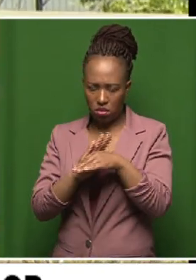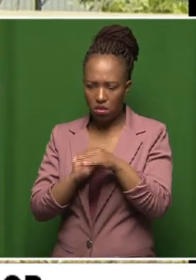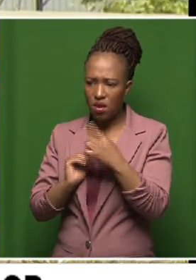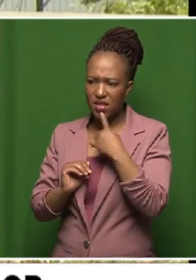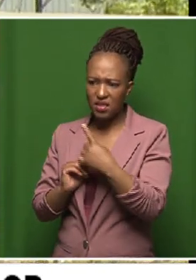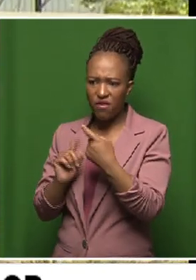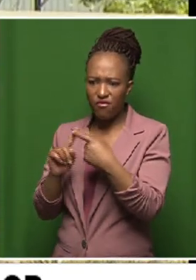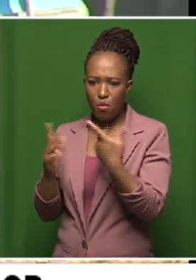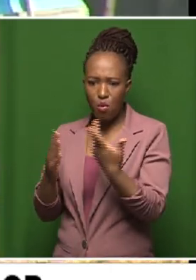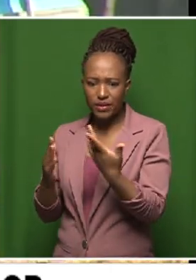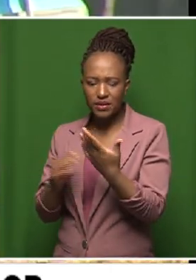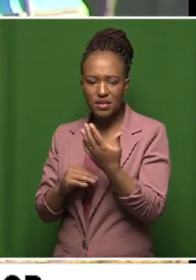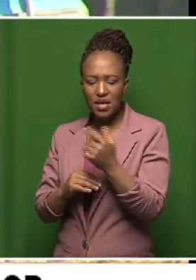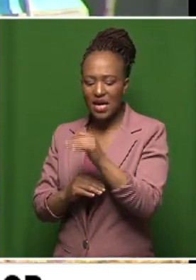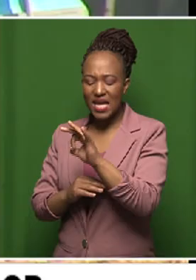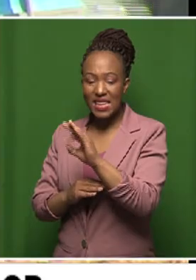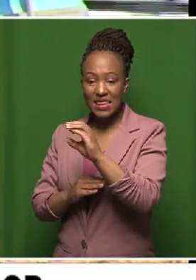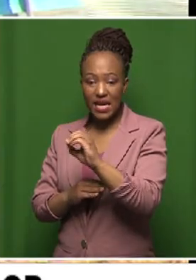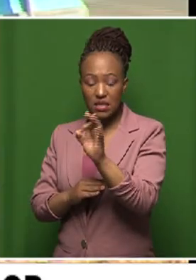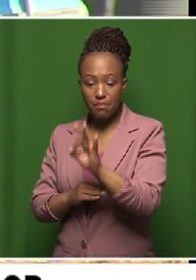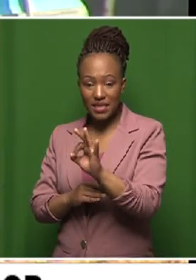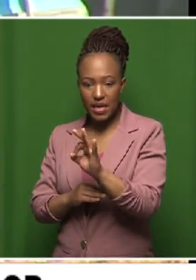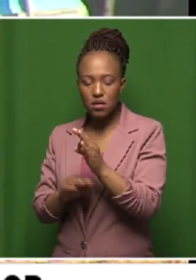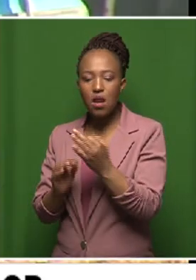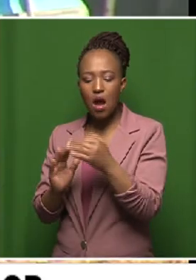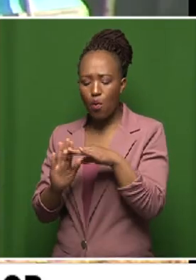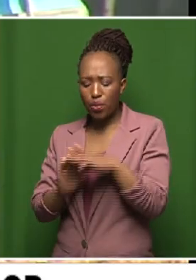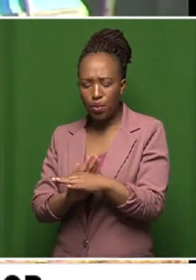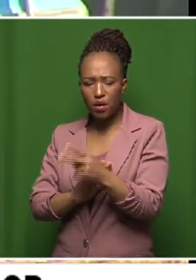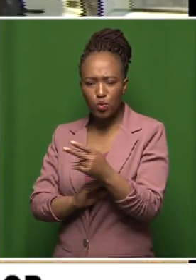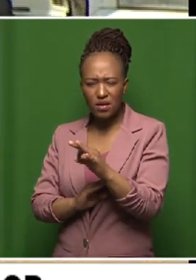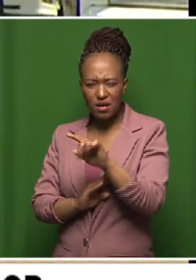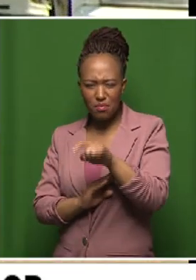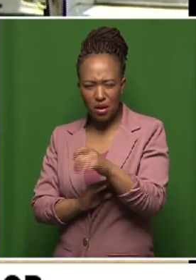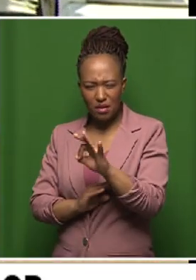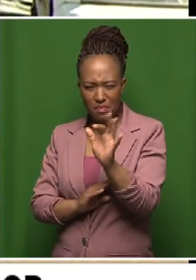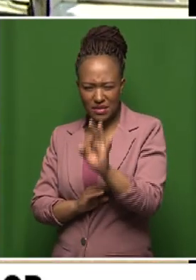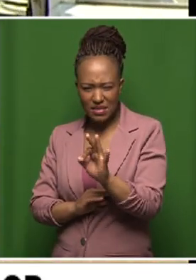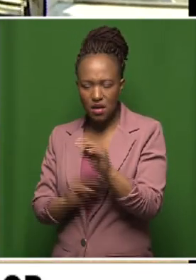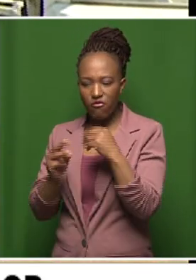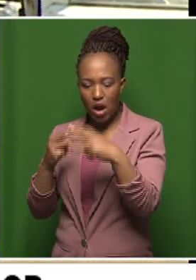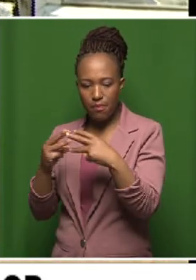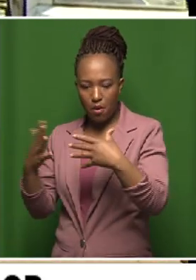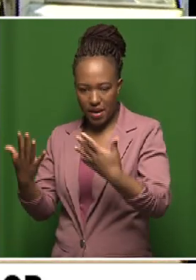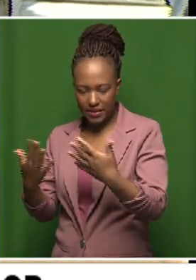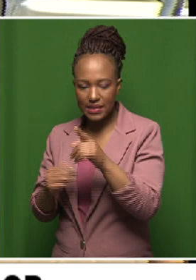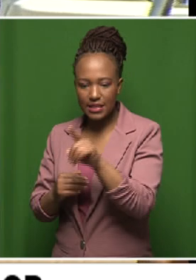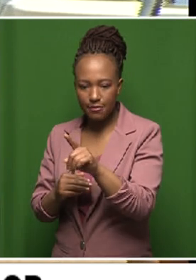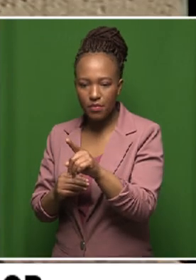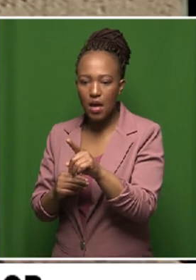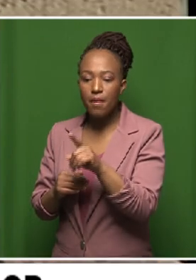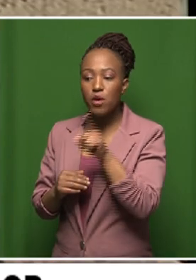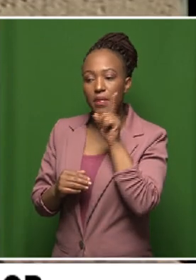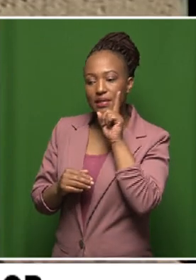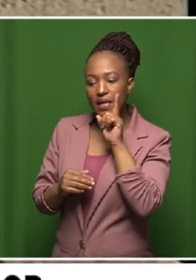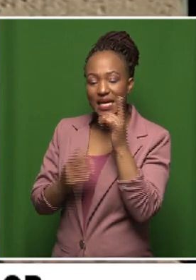from 30% it's gone down to 23%, and that's unemployment. But we've got to keep in mind that the way that